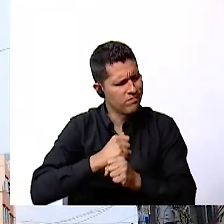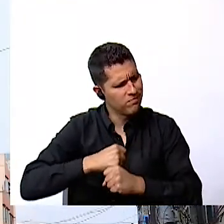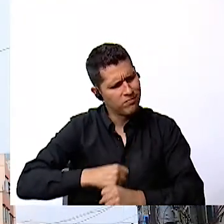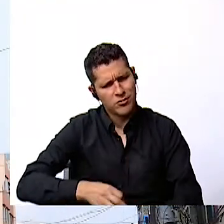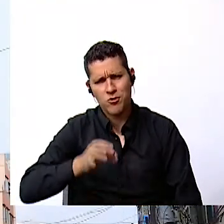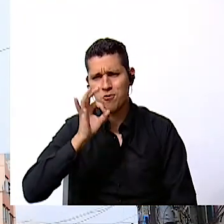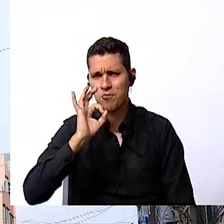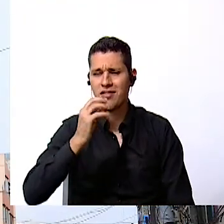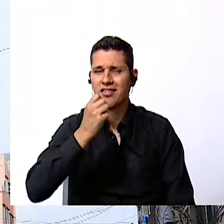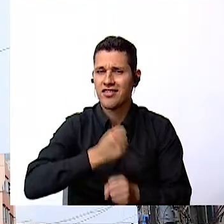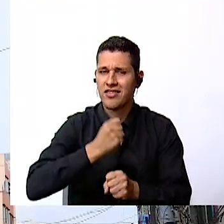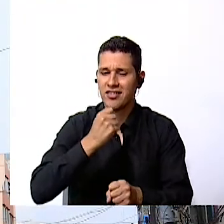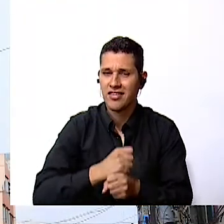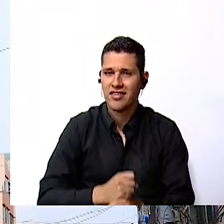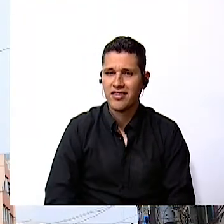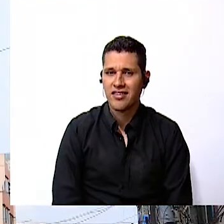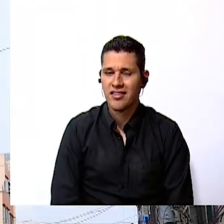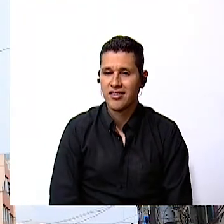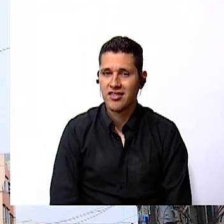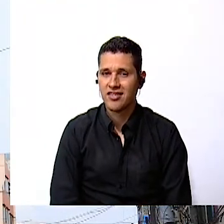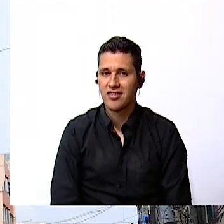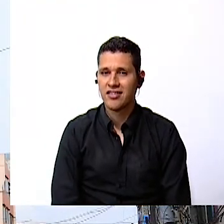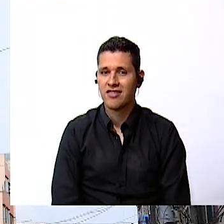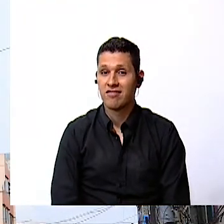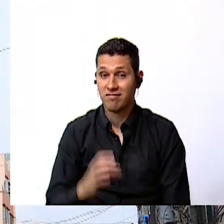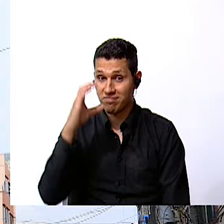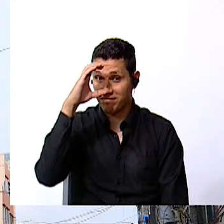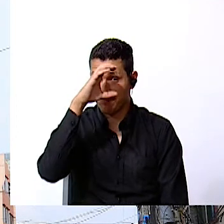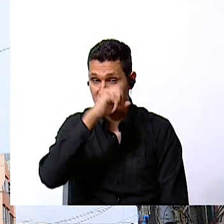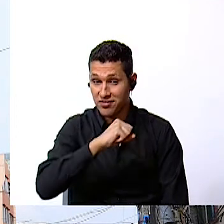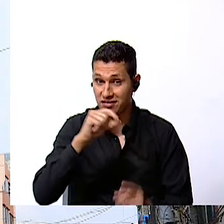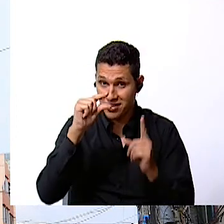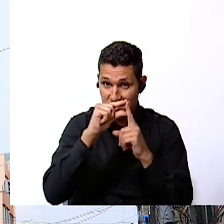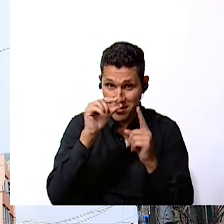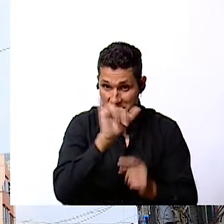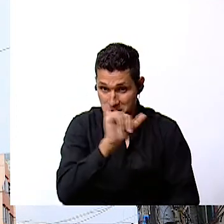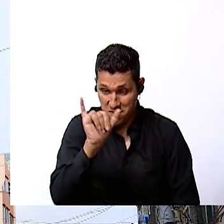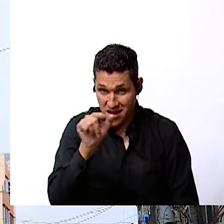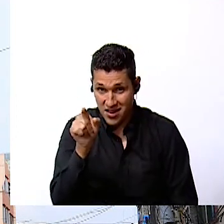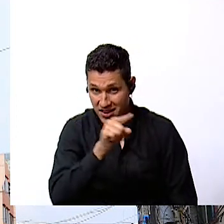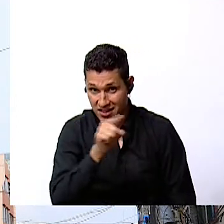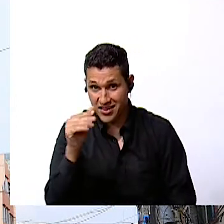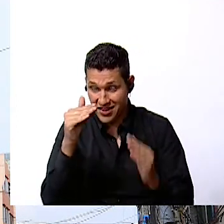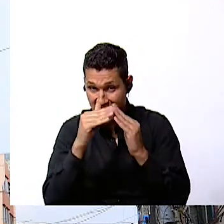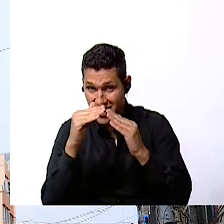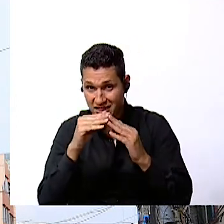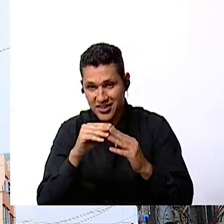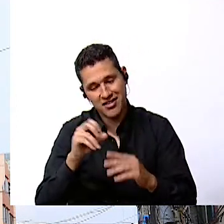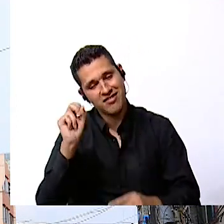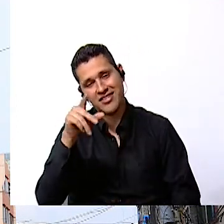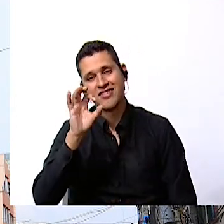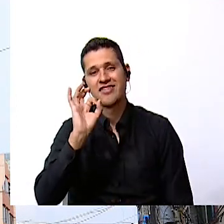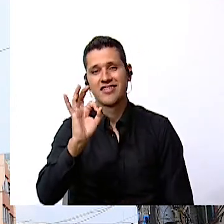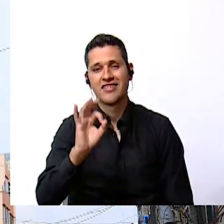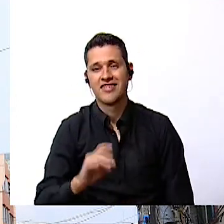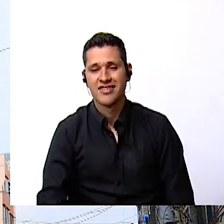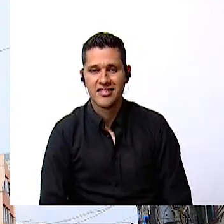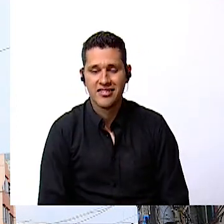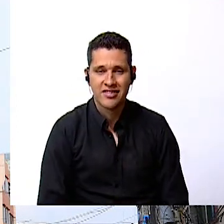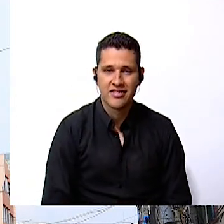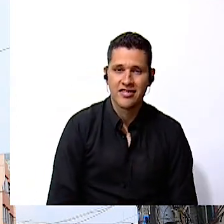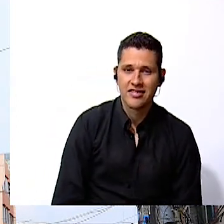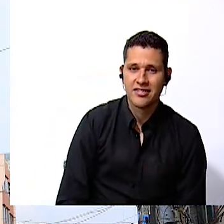job. Did you guess the words at home too? Cool. Okay, I wonder how